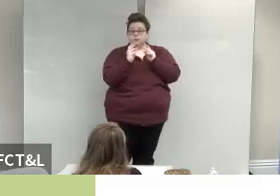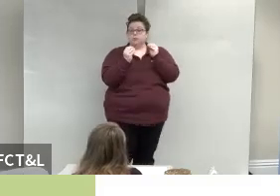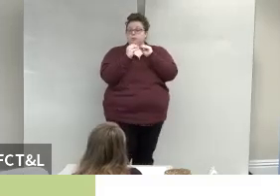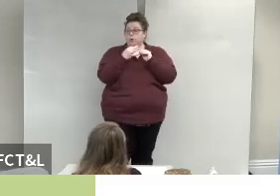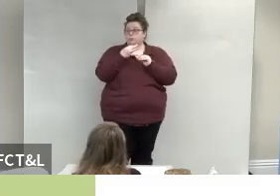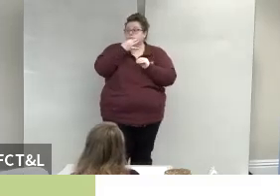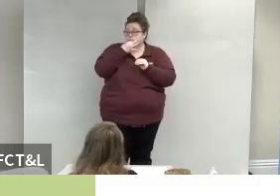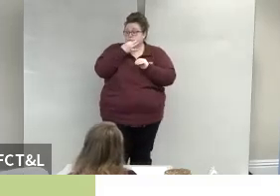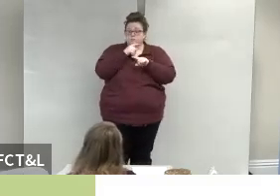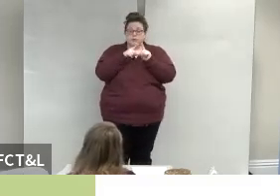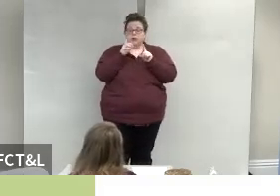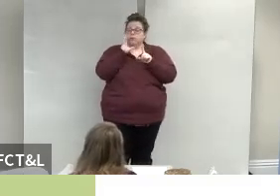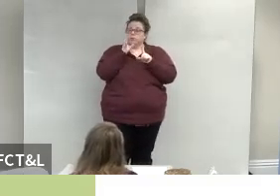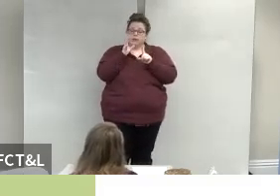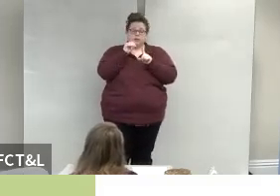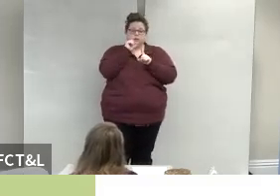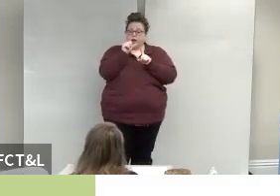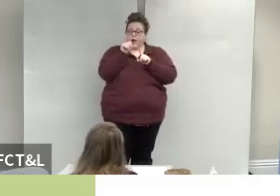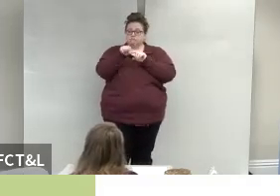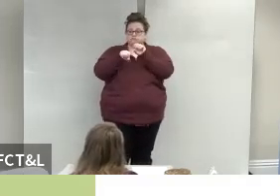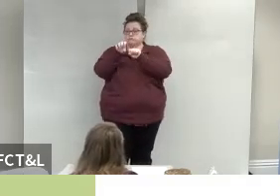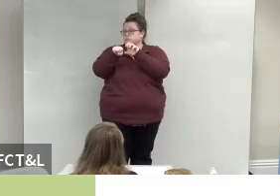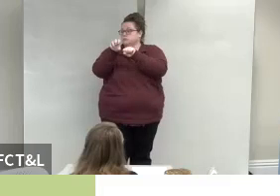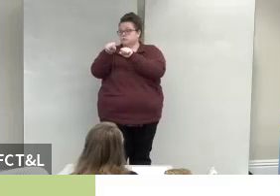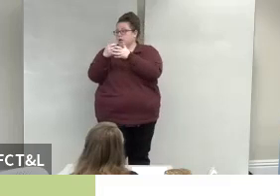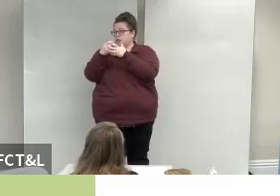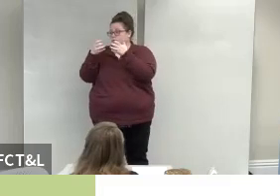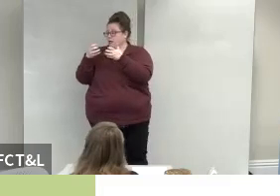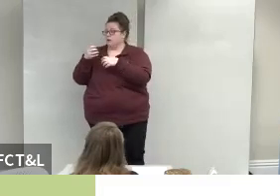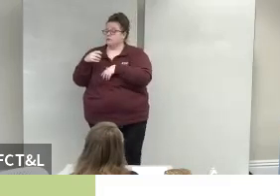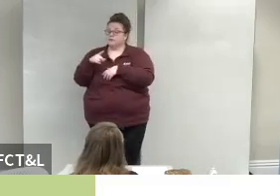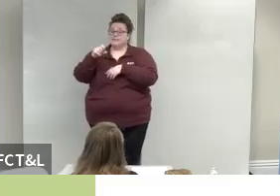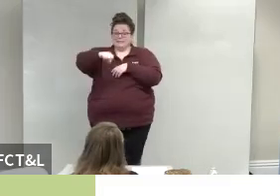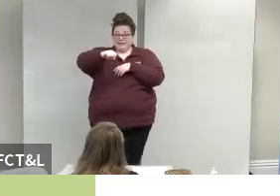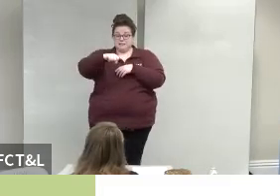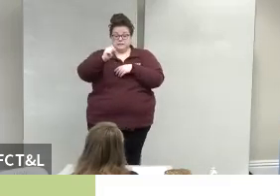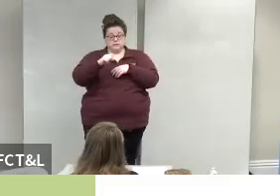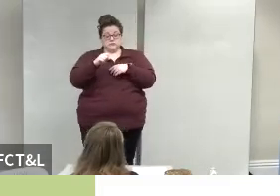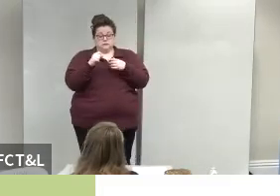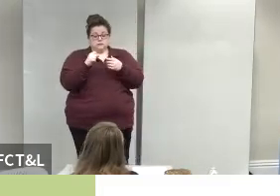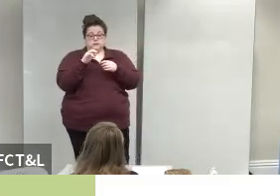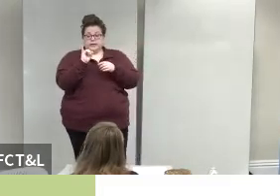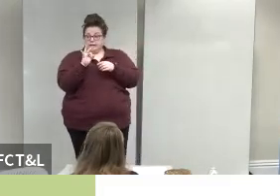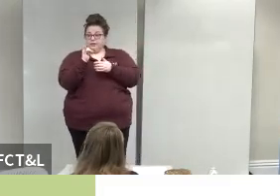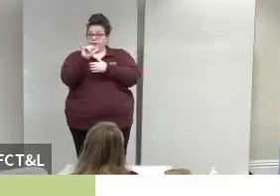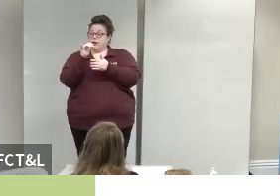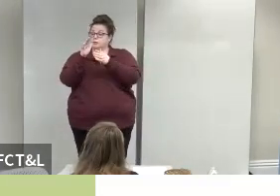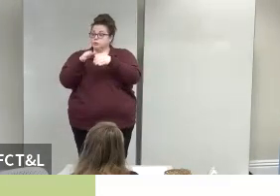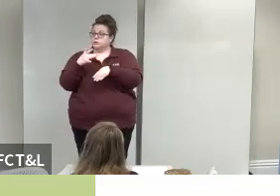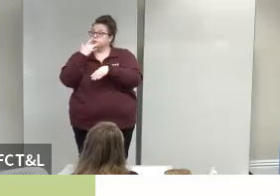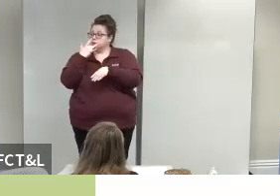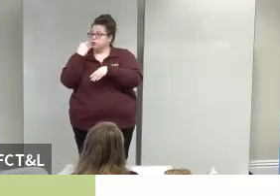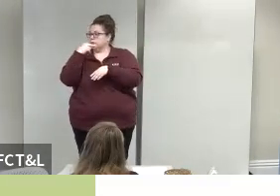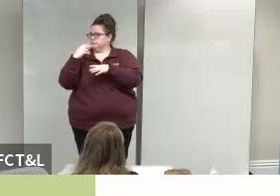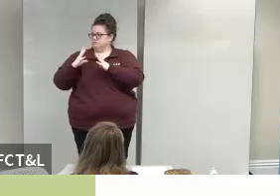all. Some people are more well-versed at it than others. So yes, you can pick up